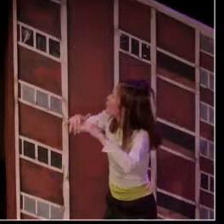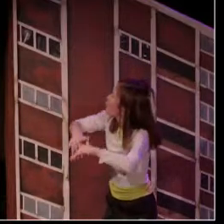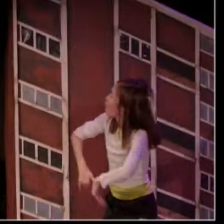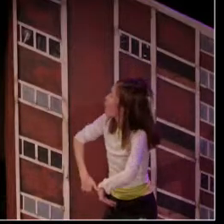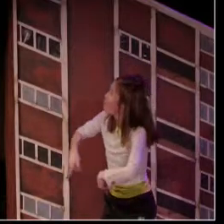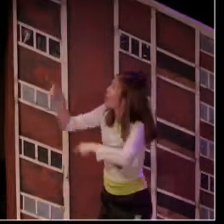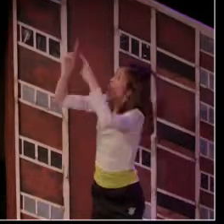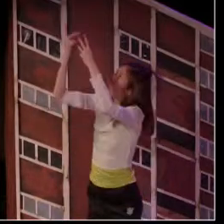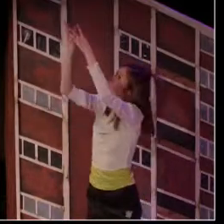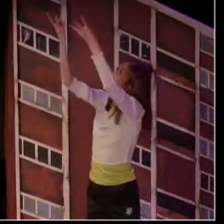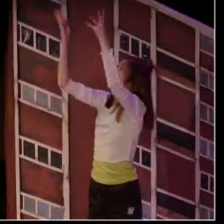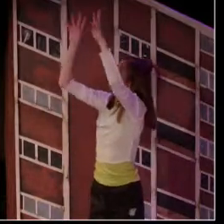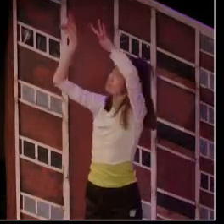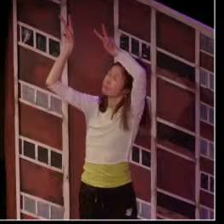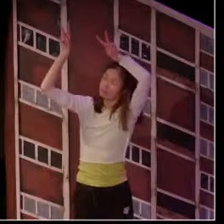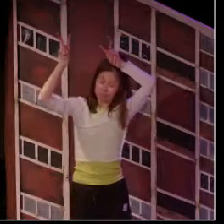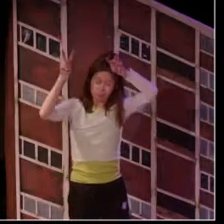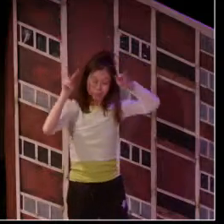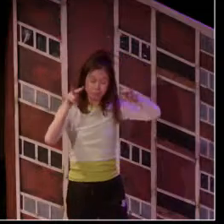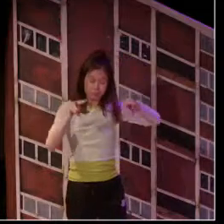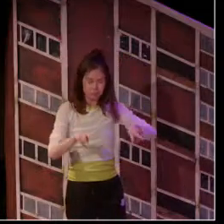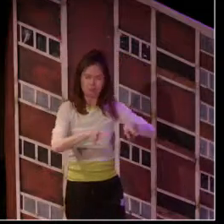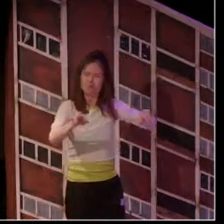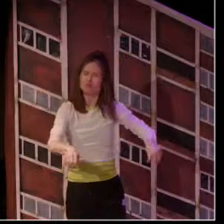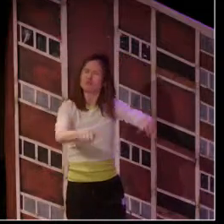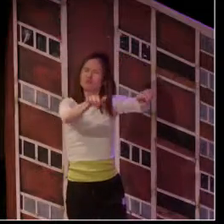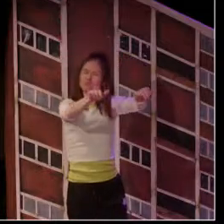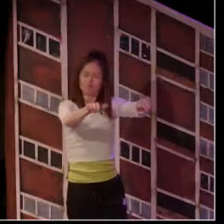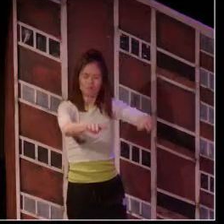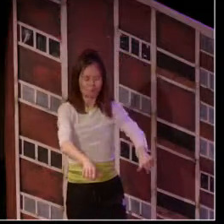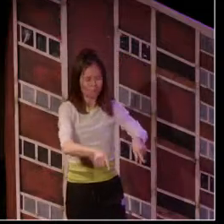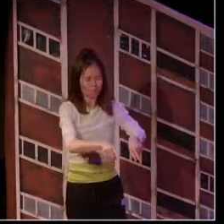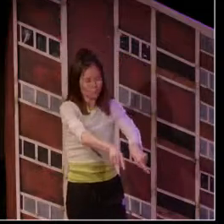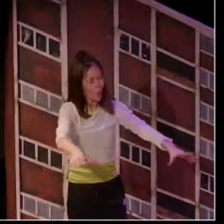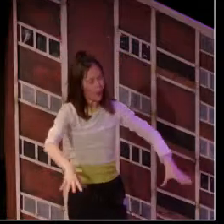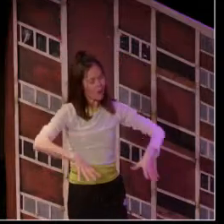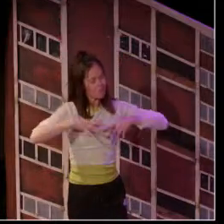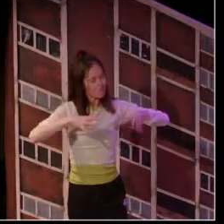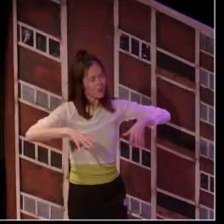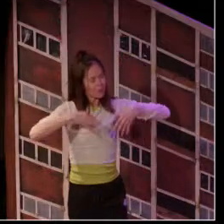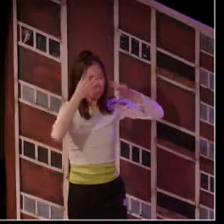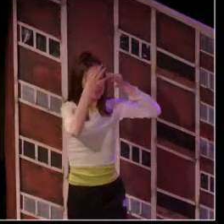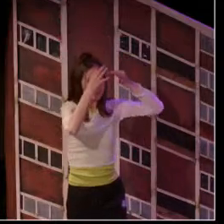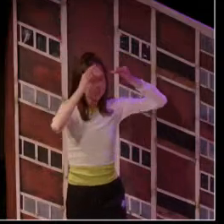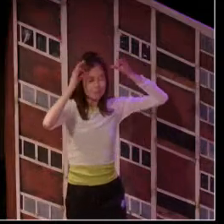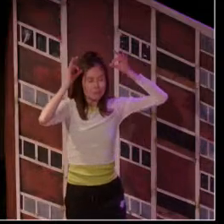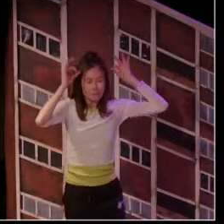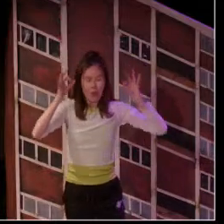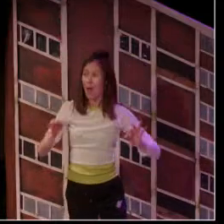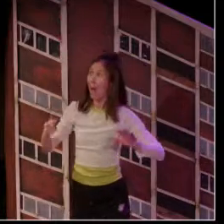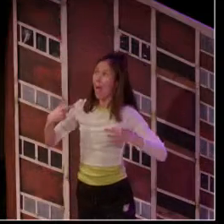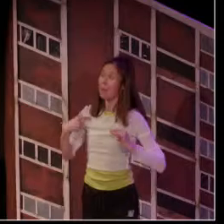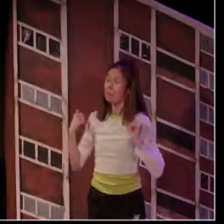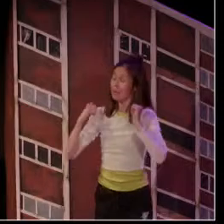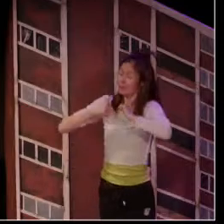pure, since my desires run not before my honour nor my lusts, burn as hot as our